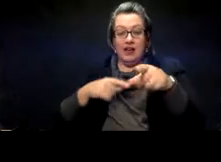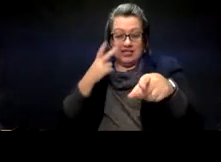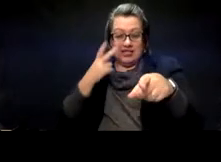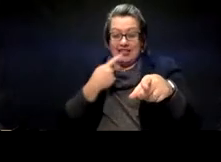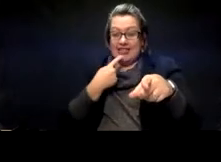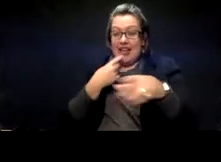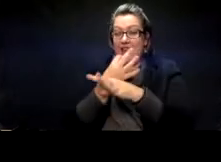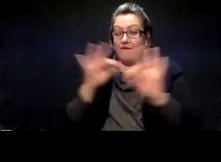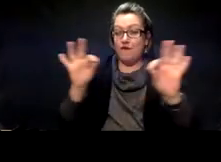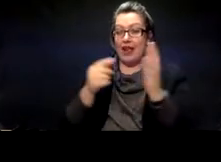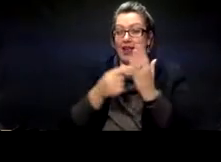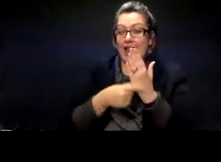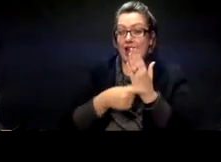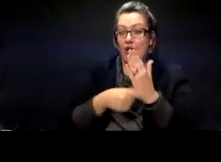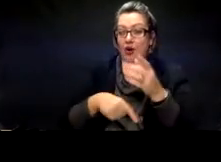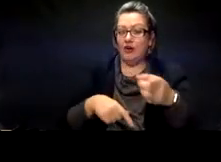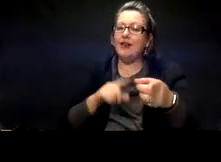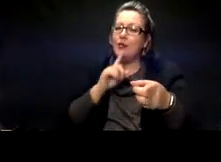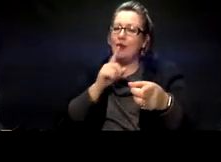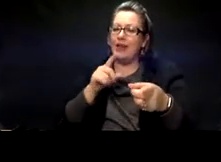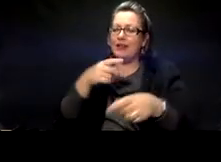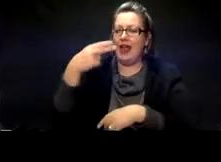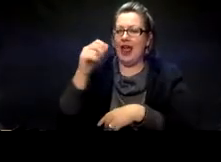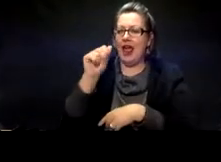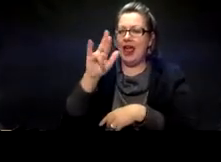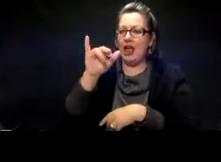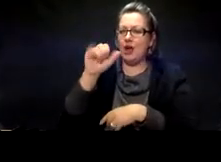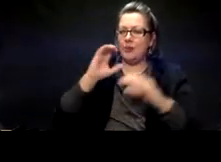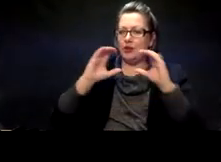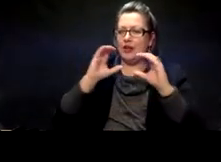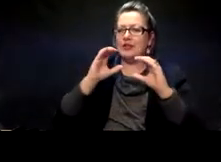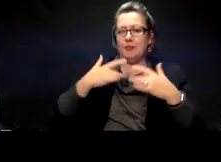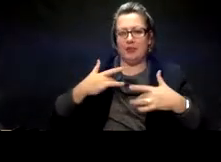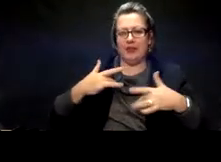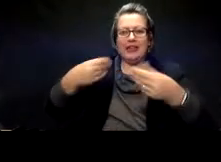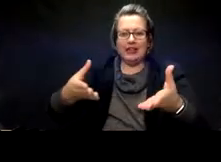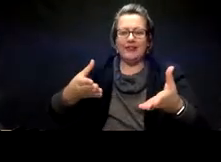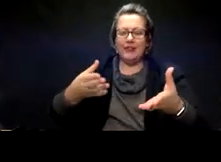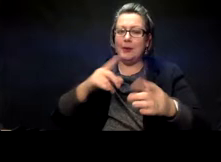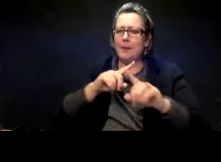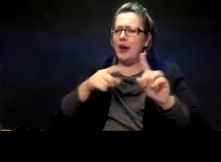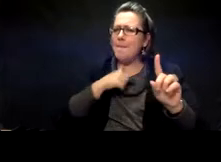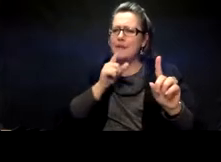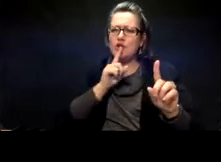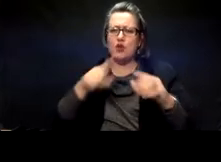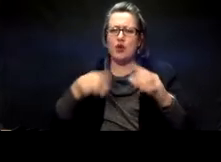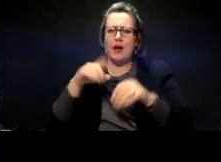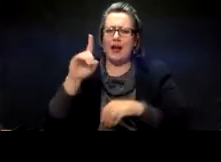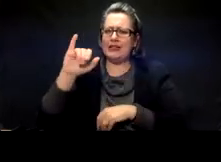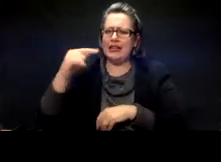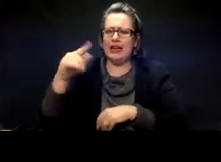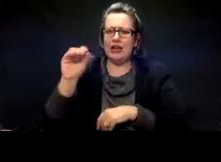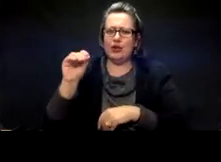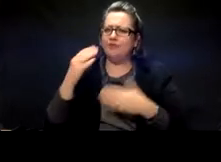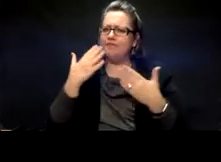more extensive list of equipment. And you can see a free catalog. Harris Communication usually